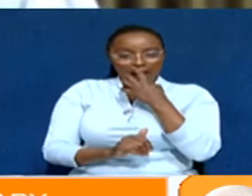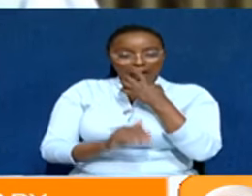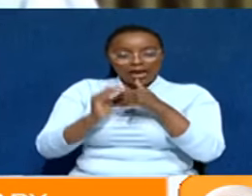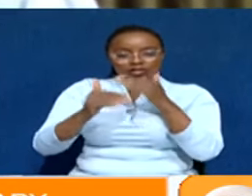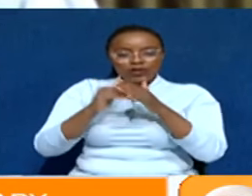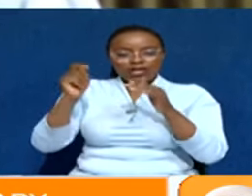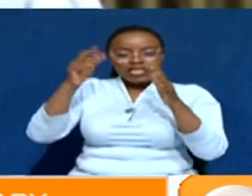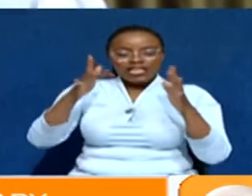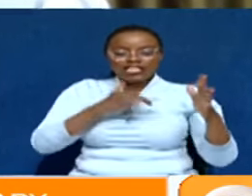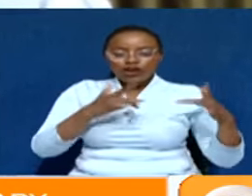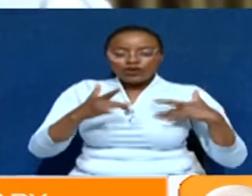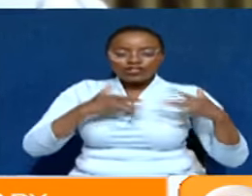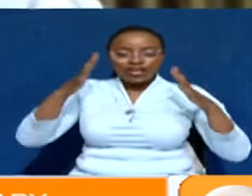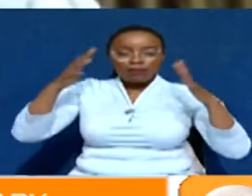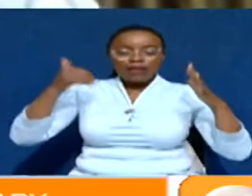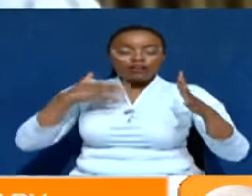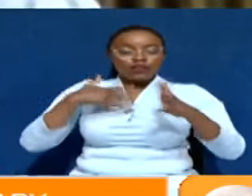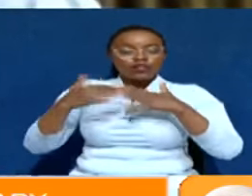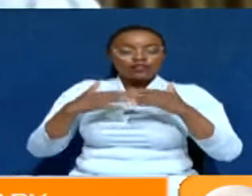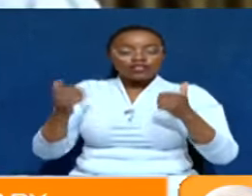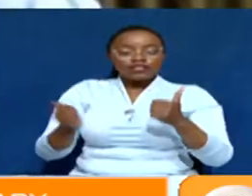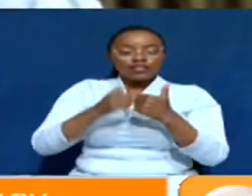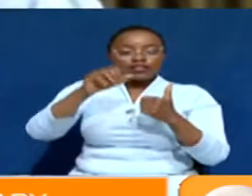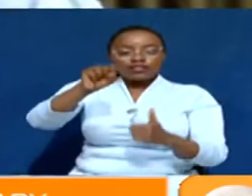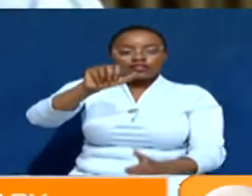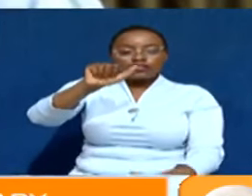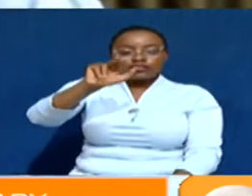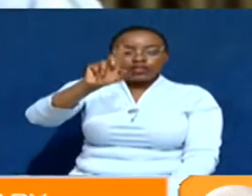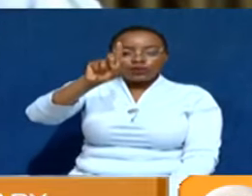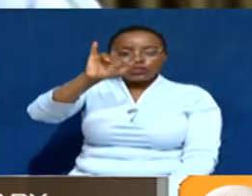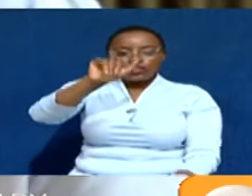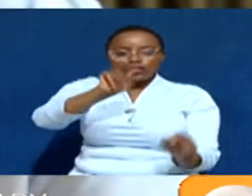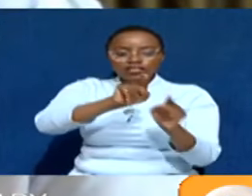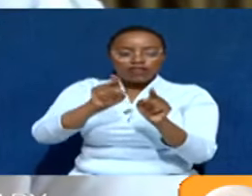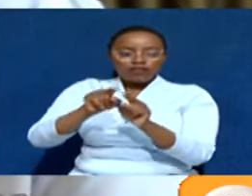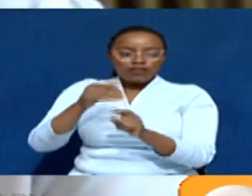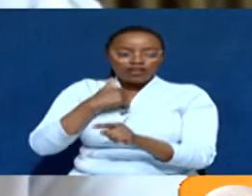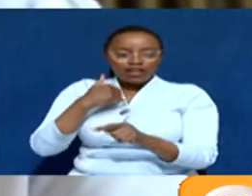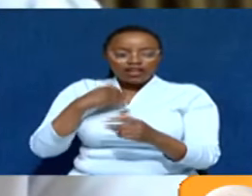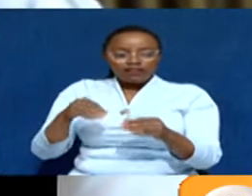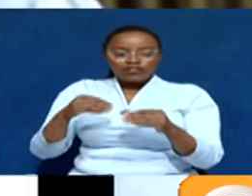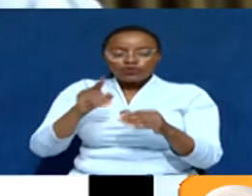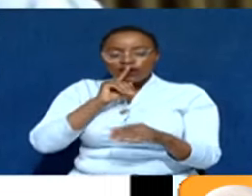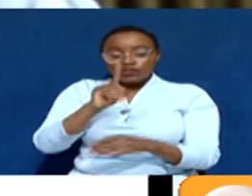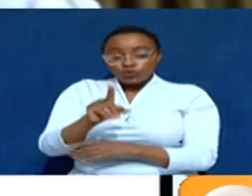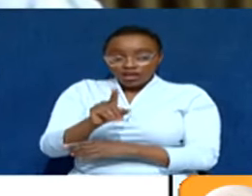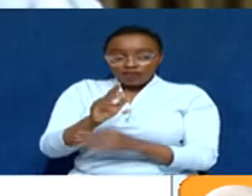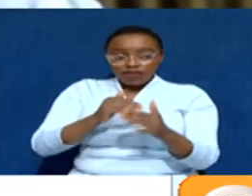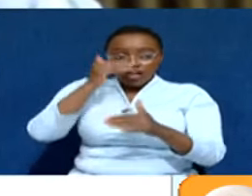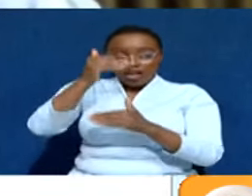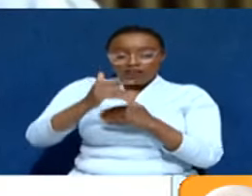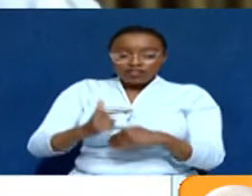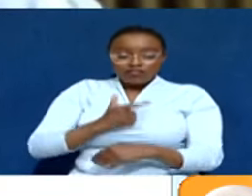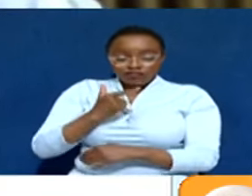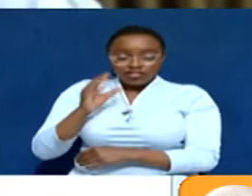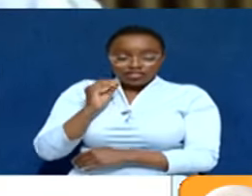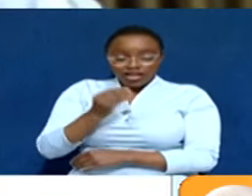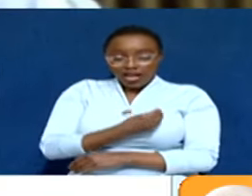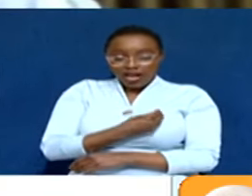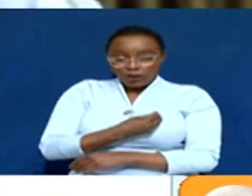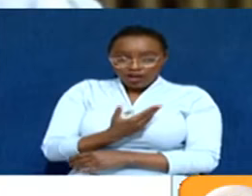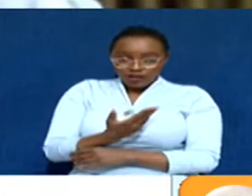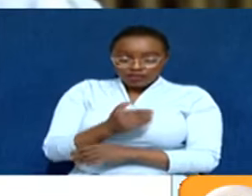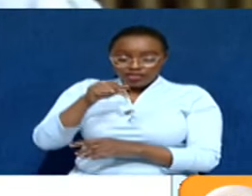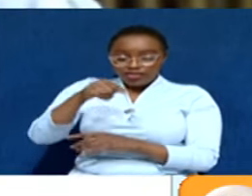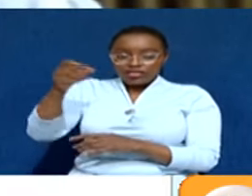all Kenyans are concerned about what's going on in Saudi Arabia. I want to give assurance that after our visit in the